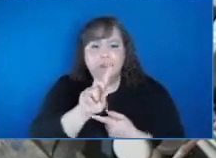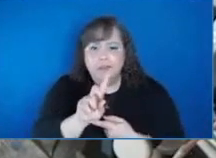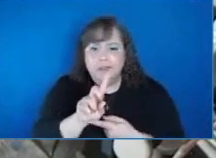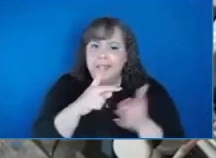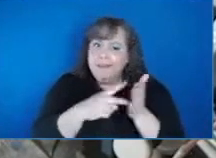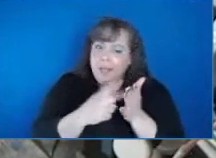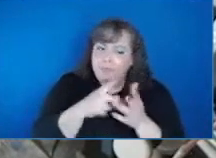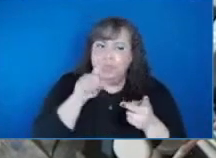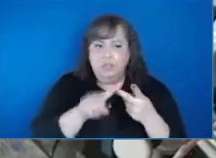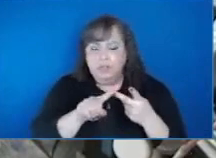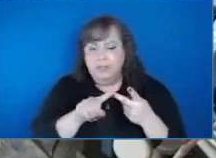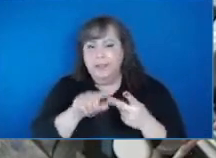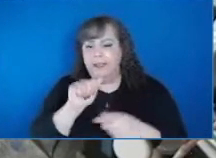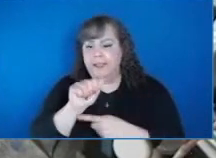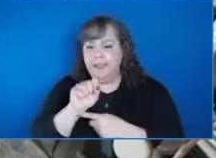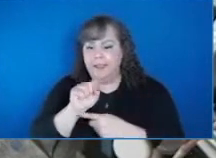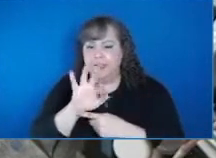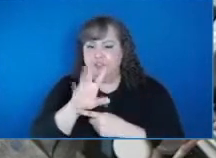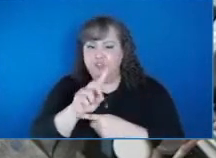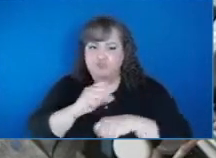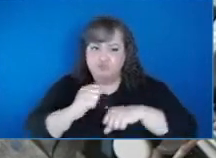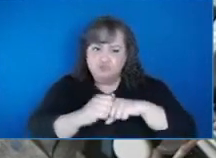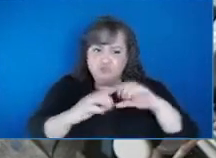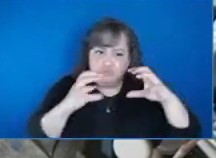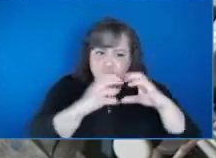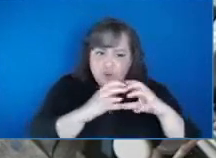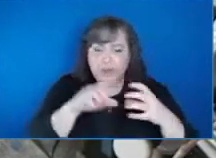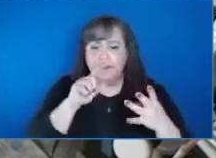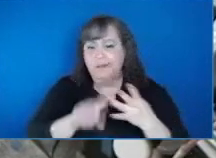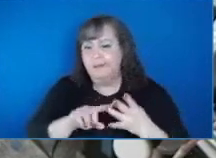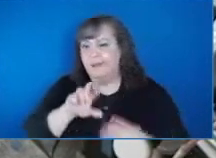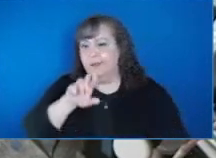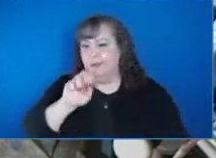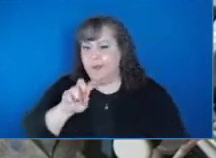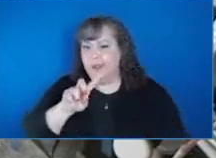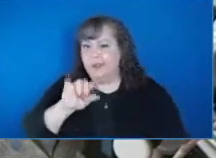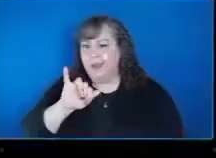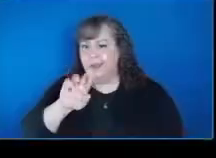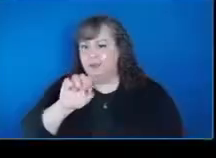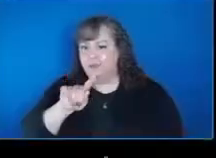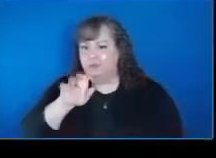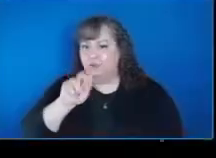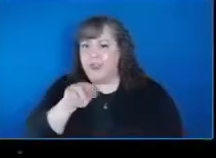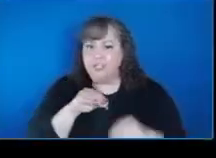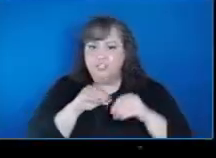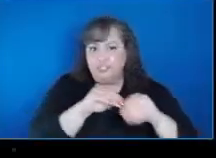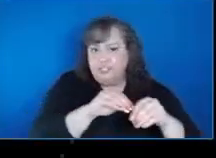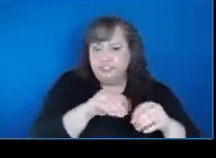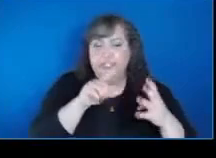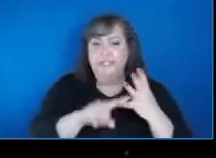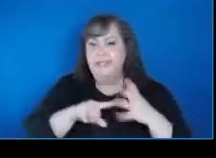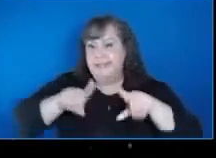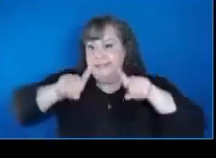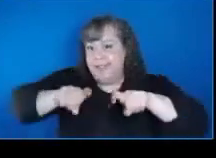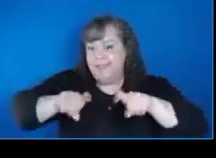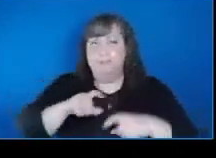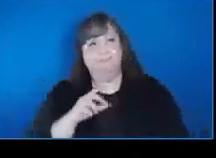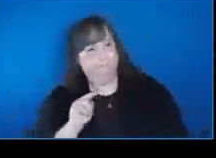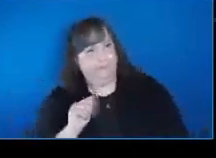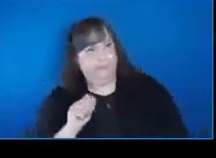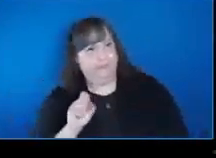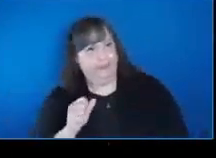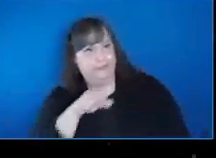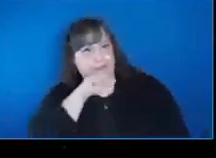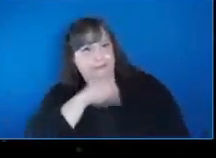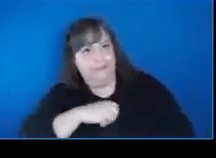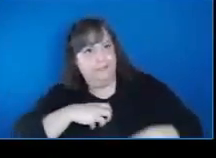So a nice acronym, NASA does like acronyms. DART is another one. The purpose of this spacecraft and this